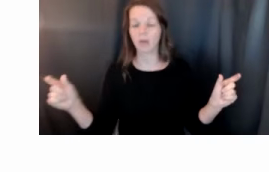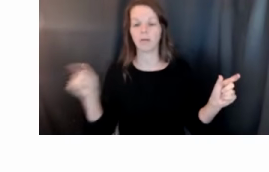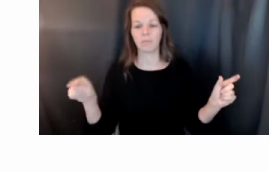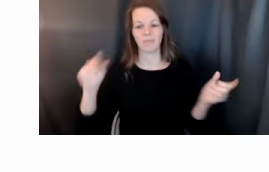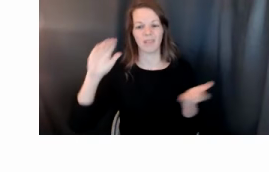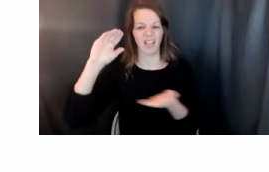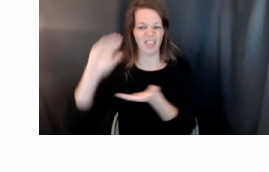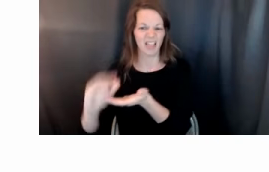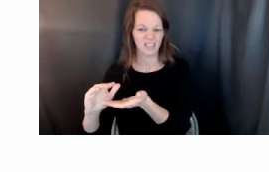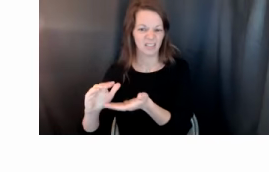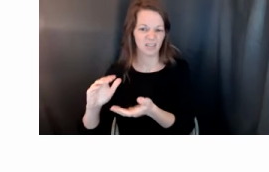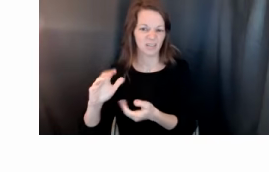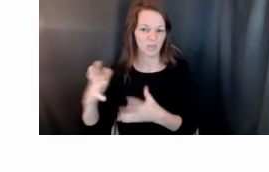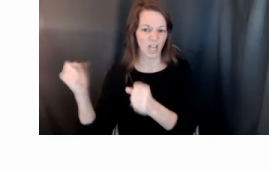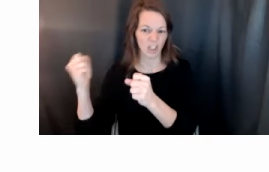less reduction.